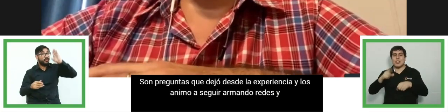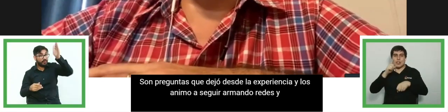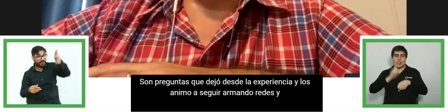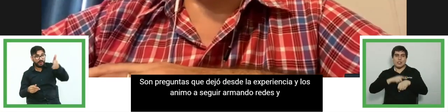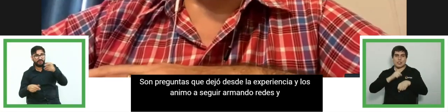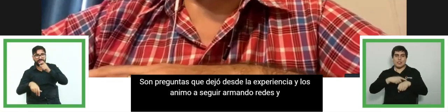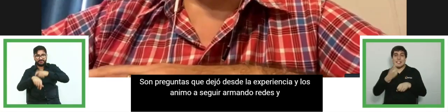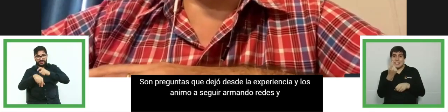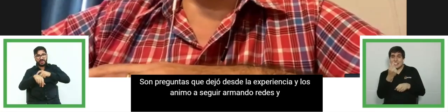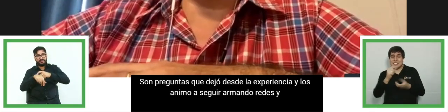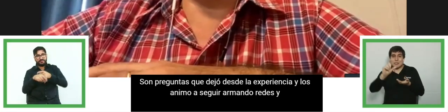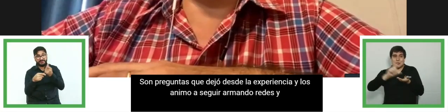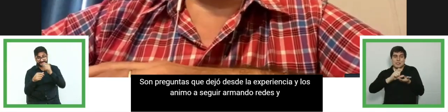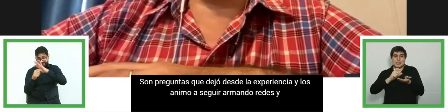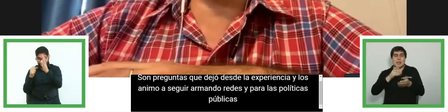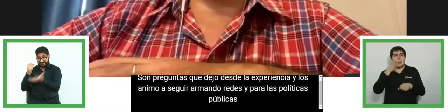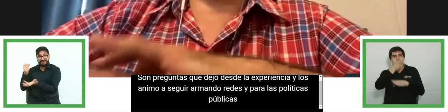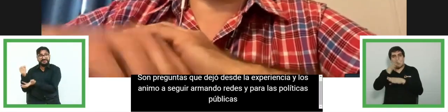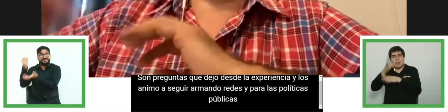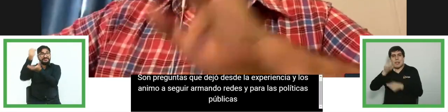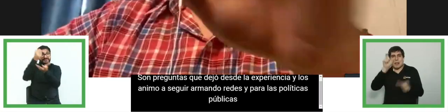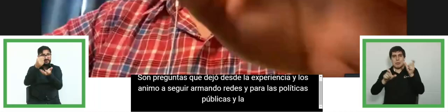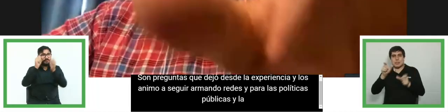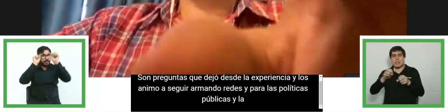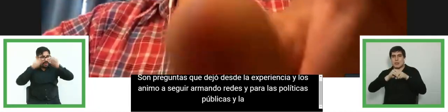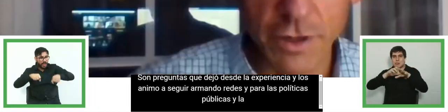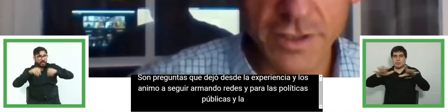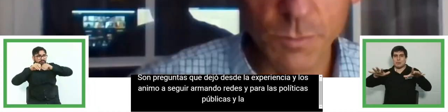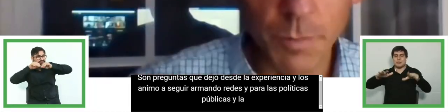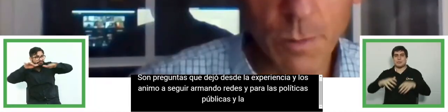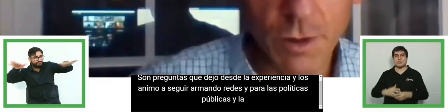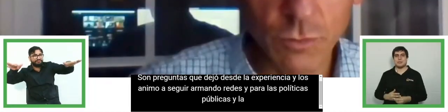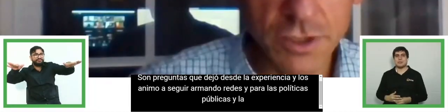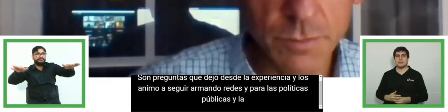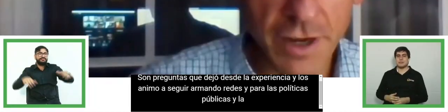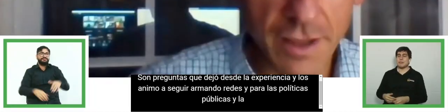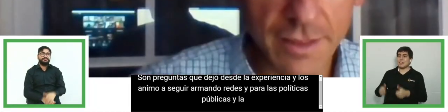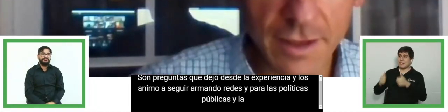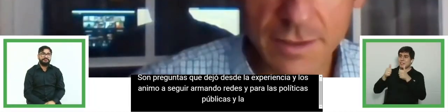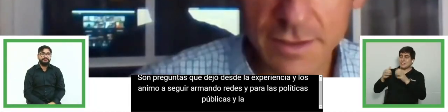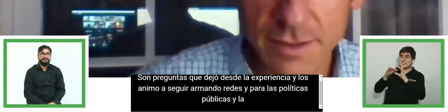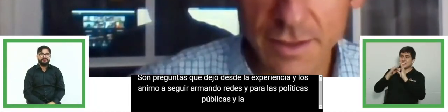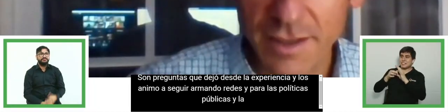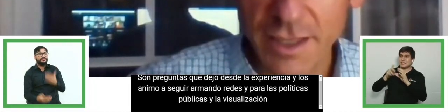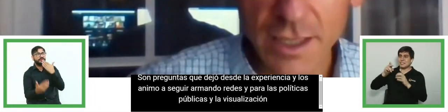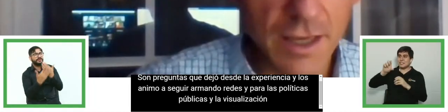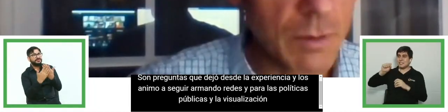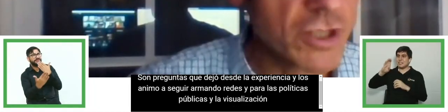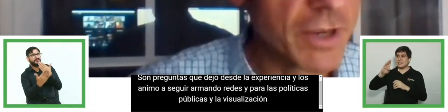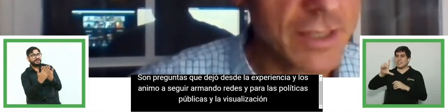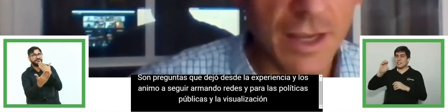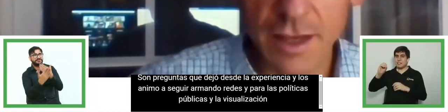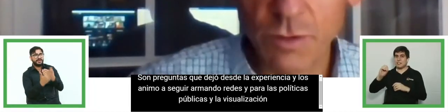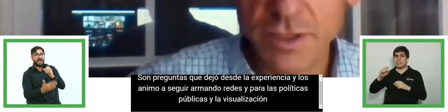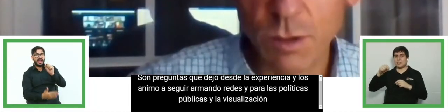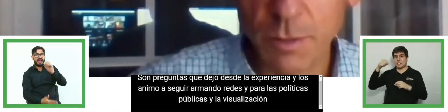most people as we can. Thank you very much. Thank you, Pablo. Very good. We go to our last